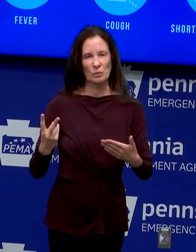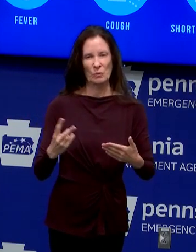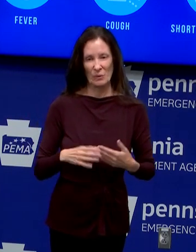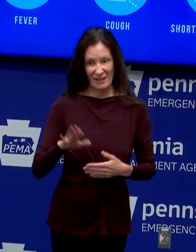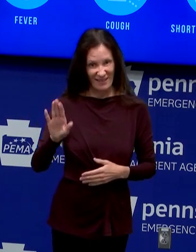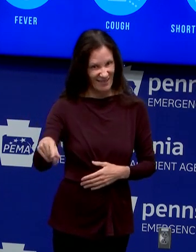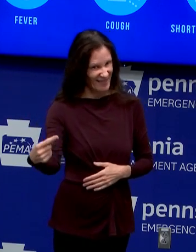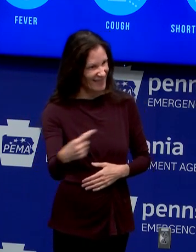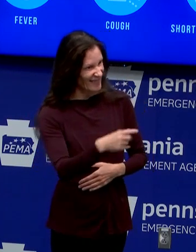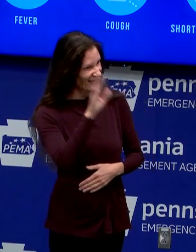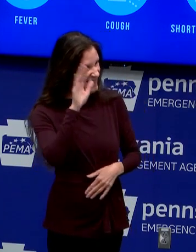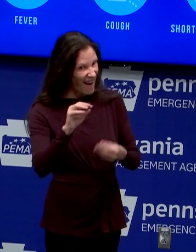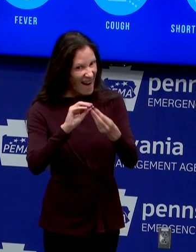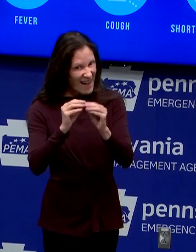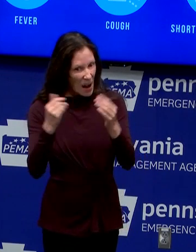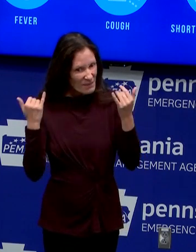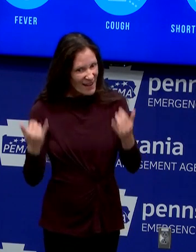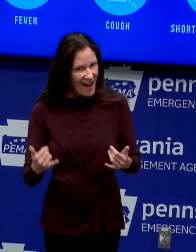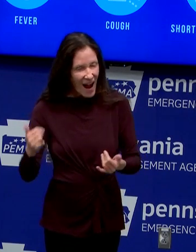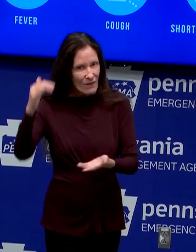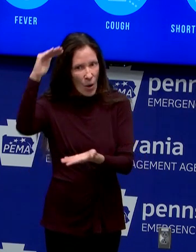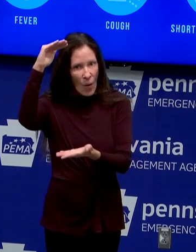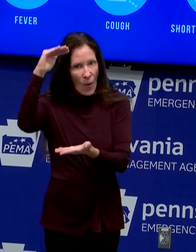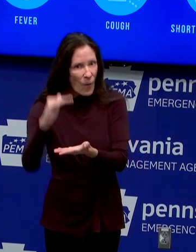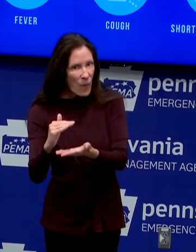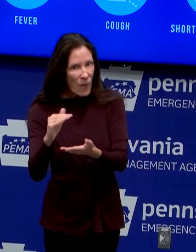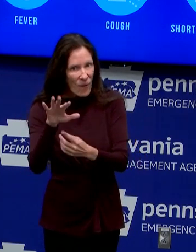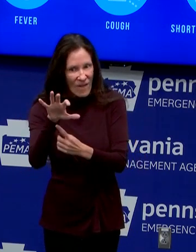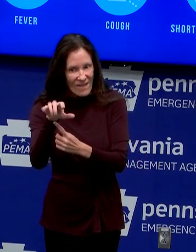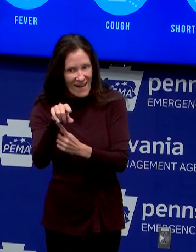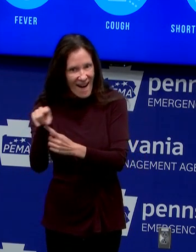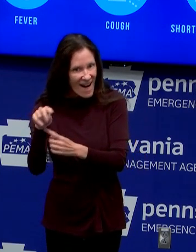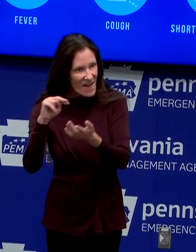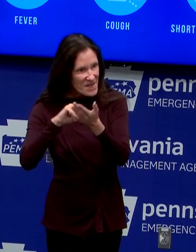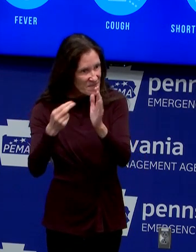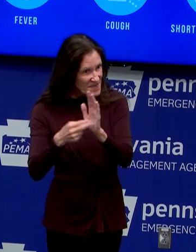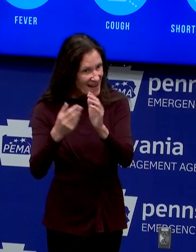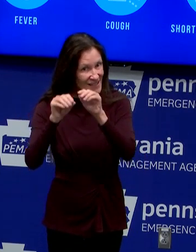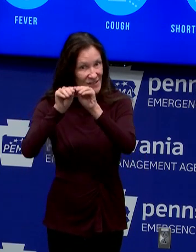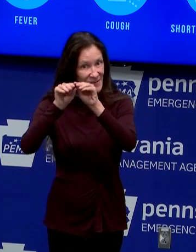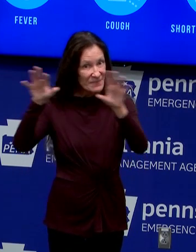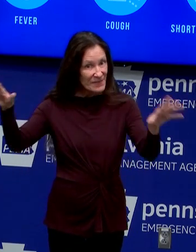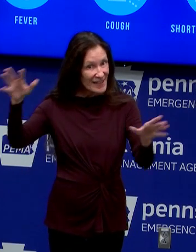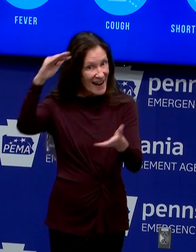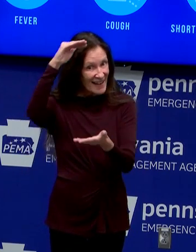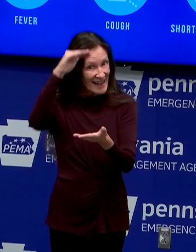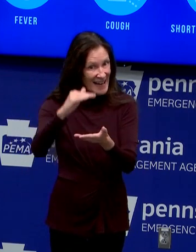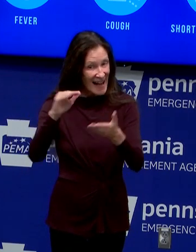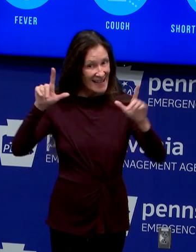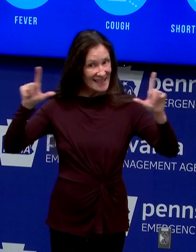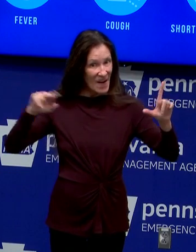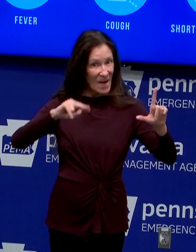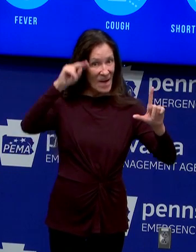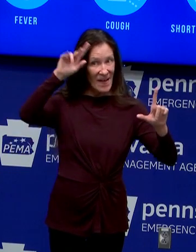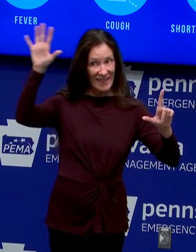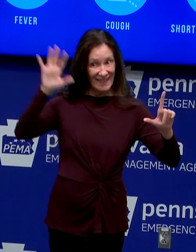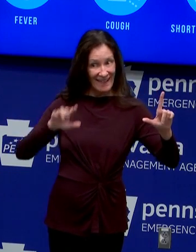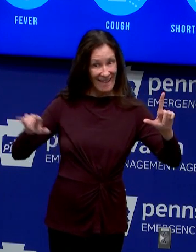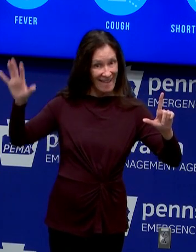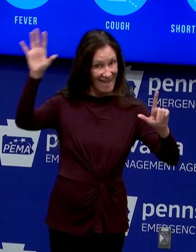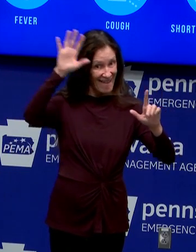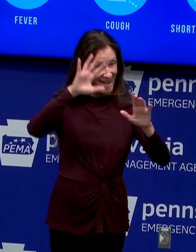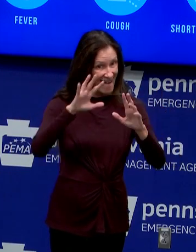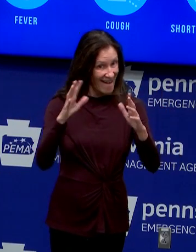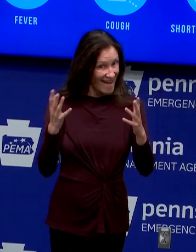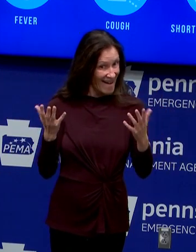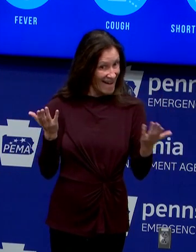2 weeks. Does that suggest that community spread is slowing down in Northeast Pennsylvania? And does it open up the potential for the region to move